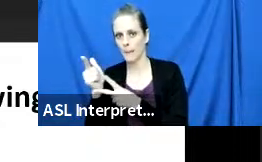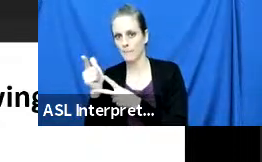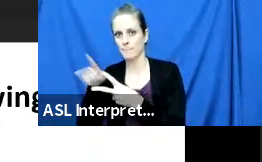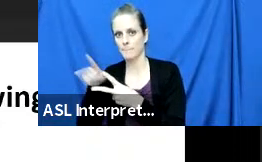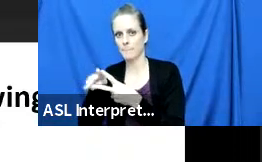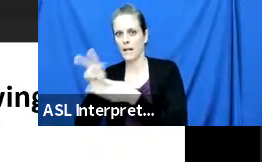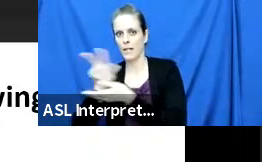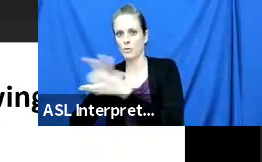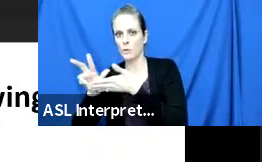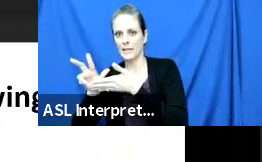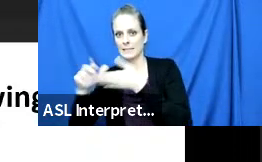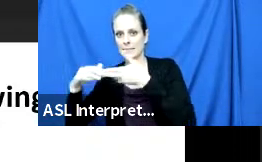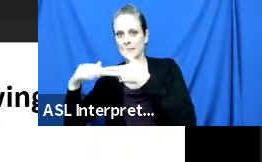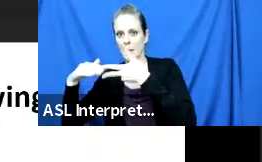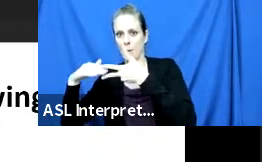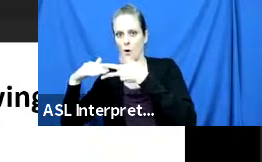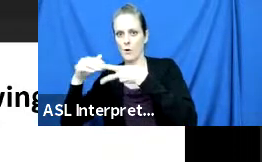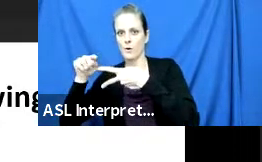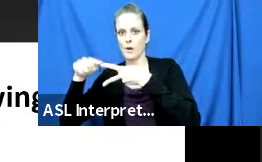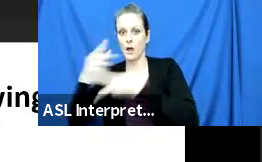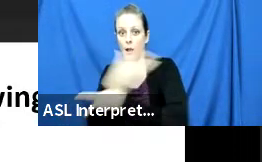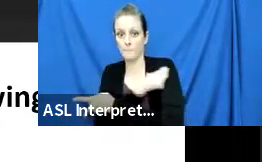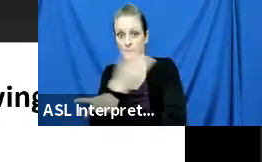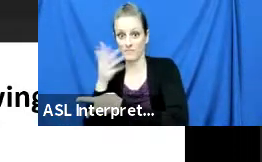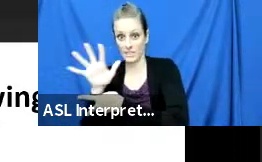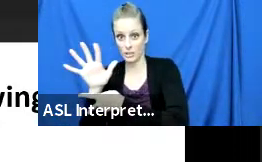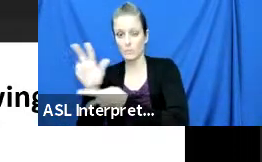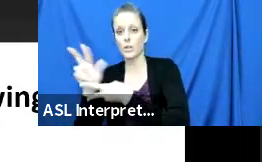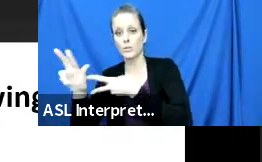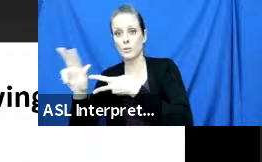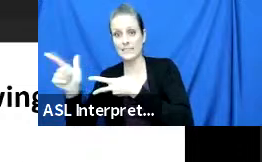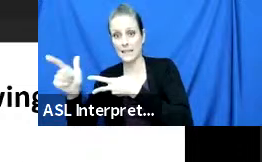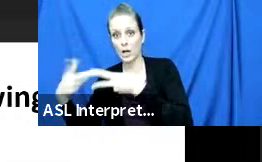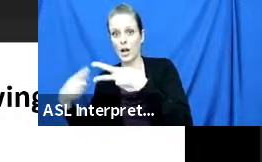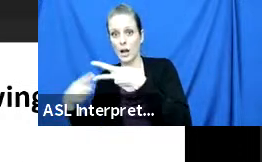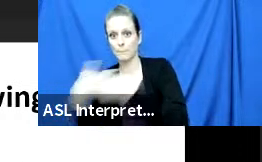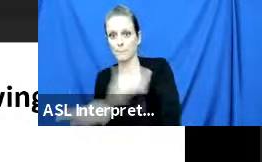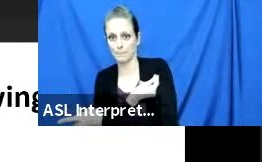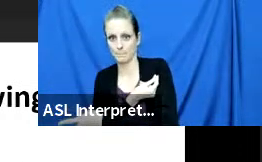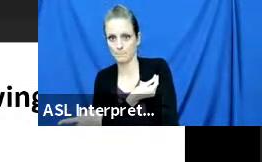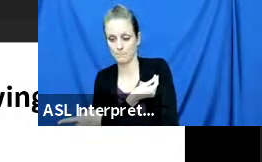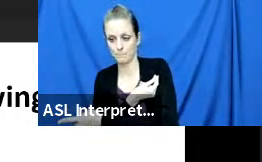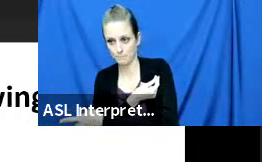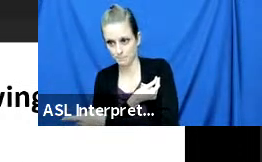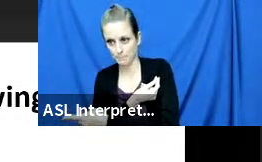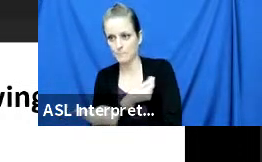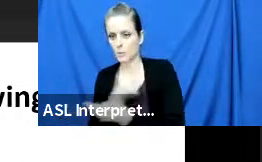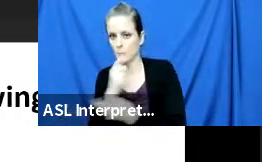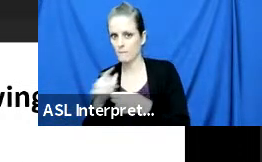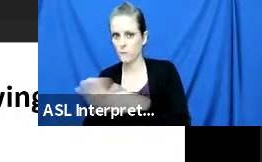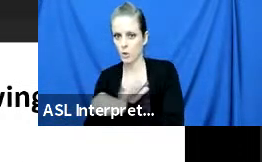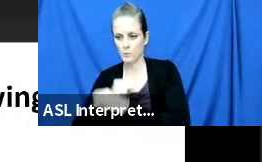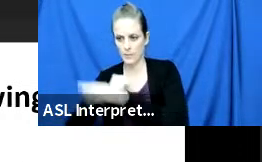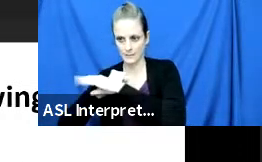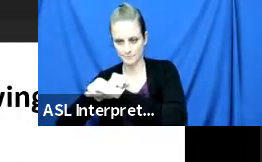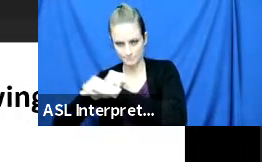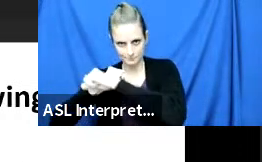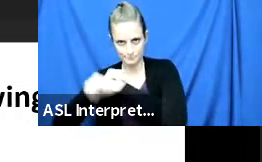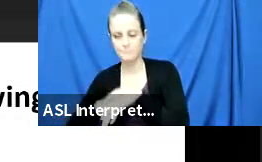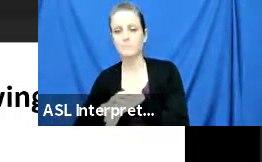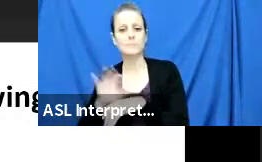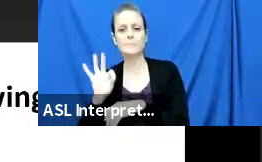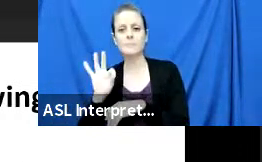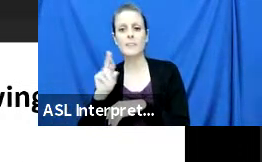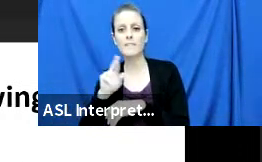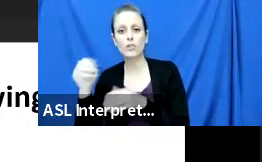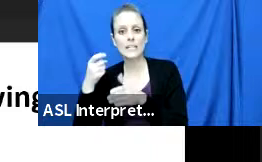get the maximum protection from the vaccine. The vaccines are also available for free to every person aged